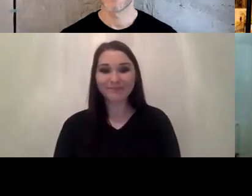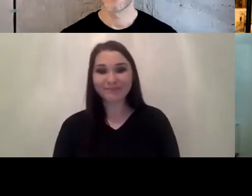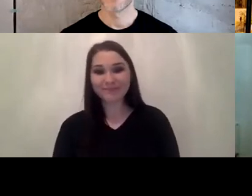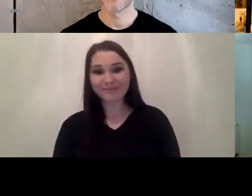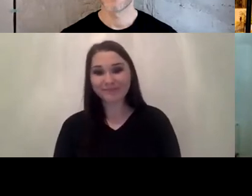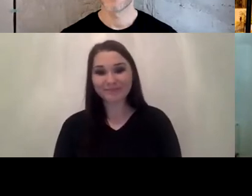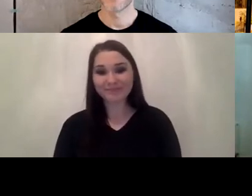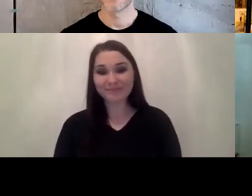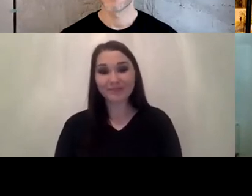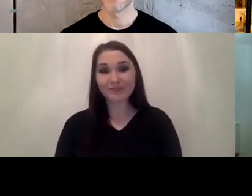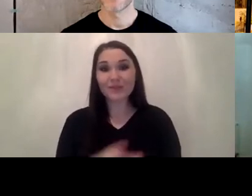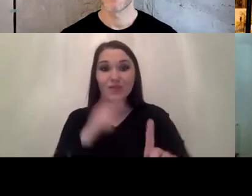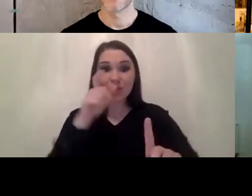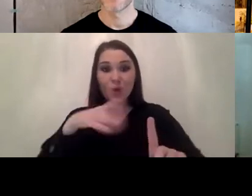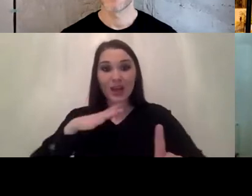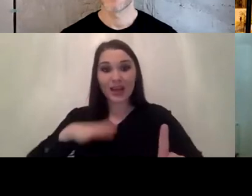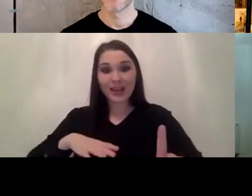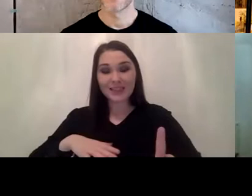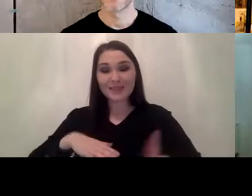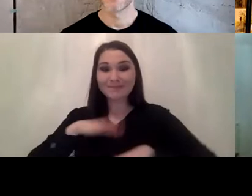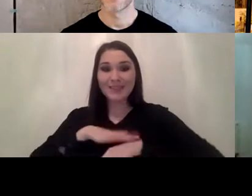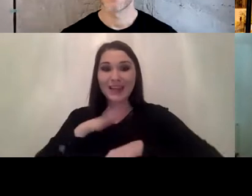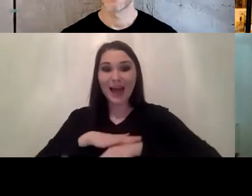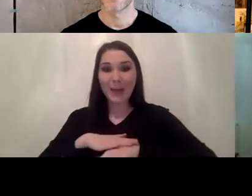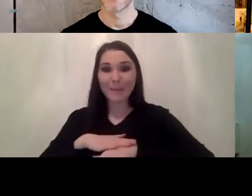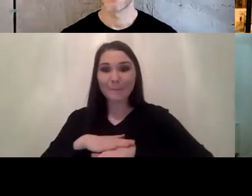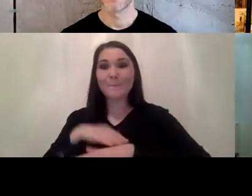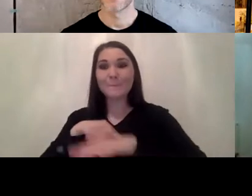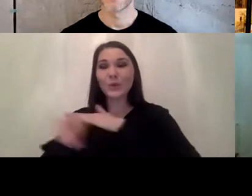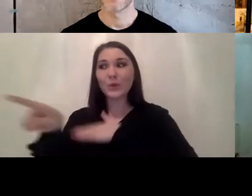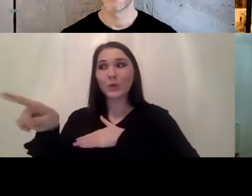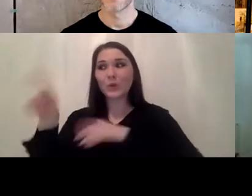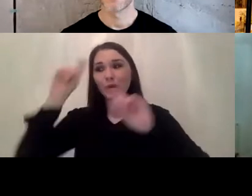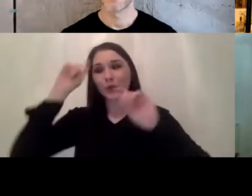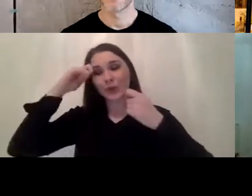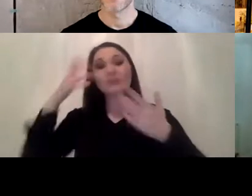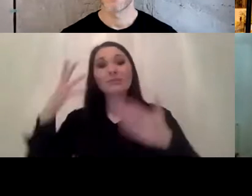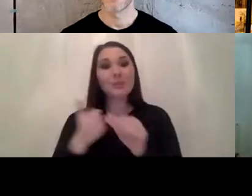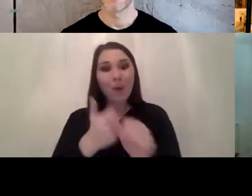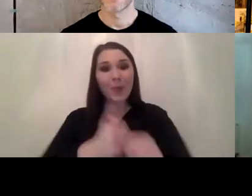And if someone needs to take that time out, support them in doing that very much as well.